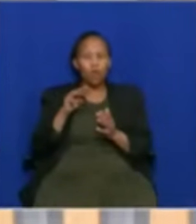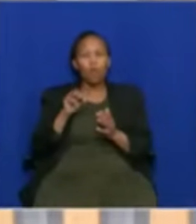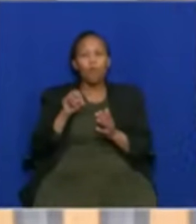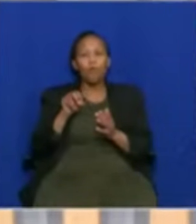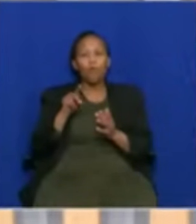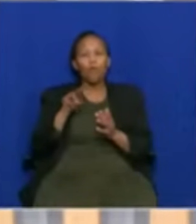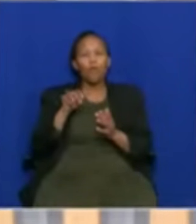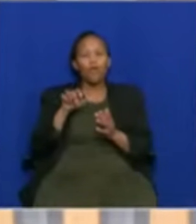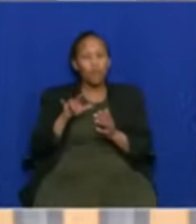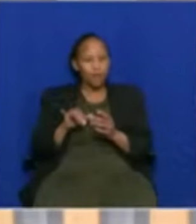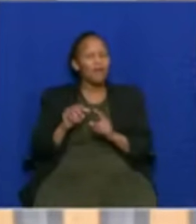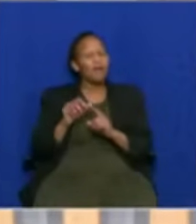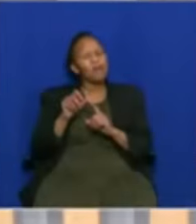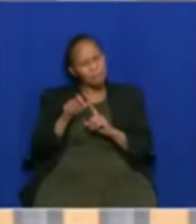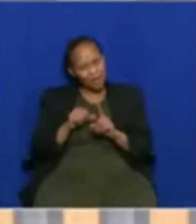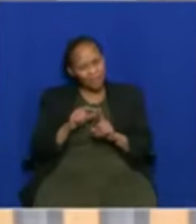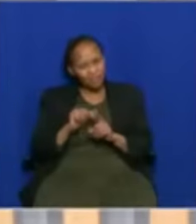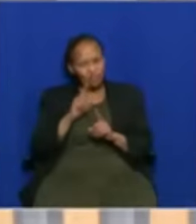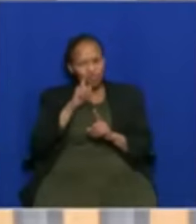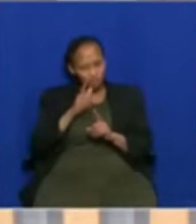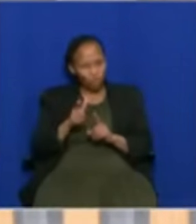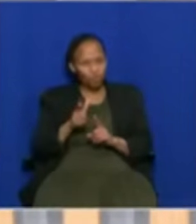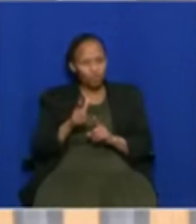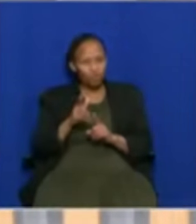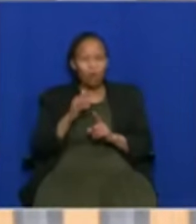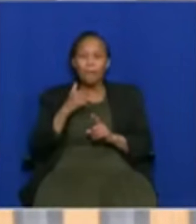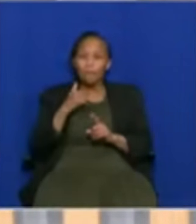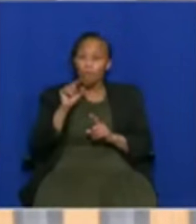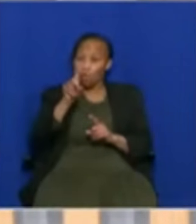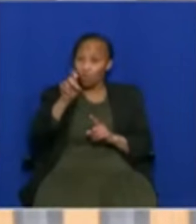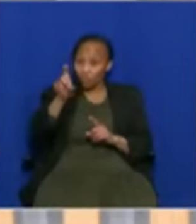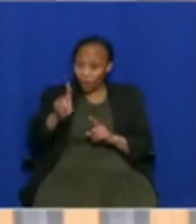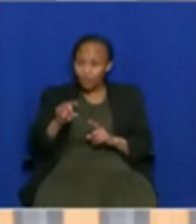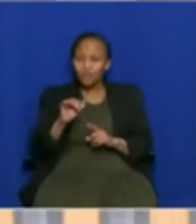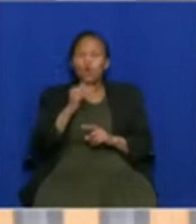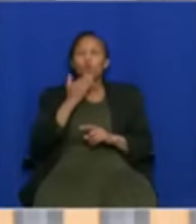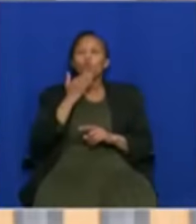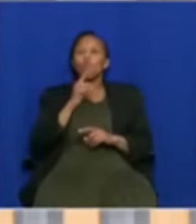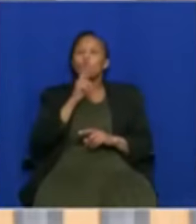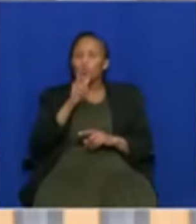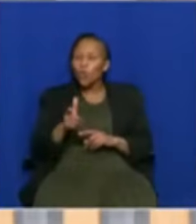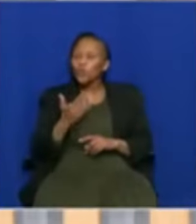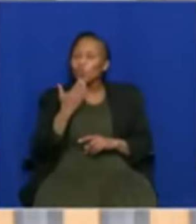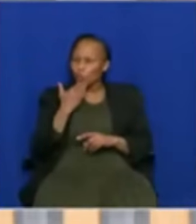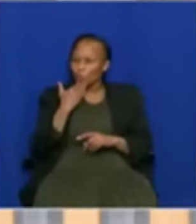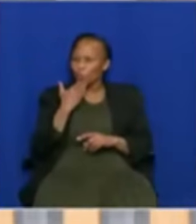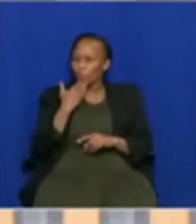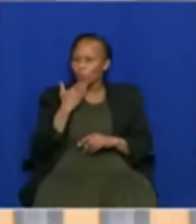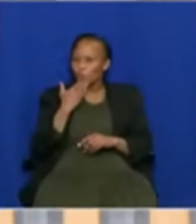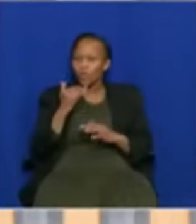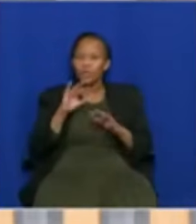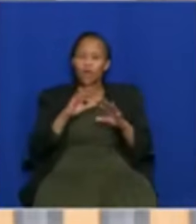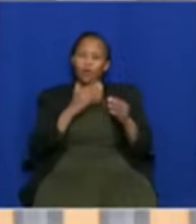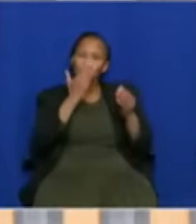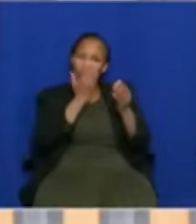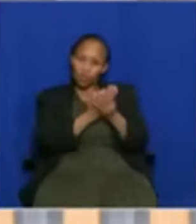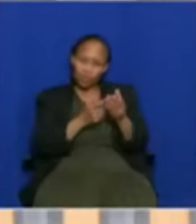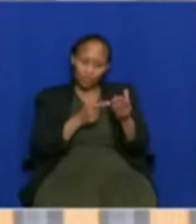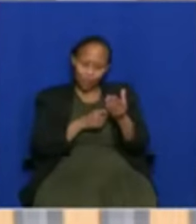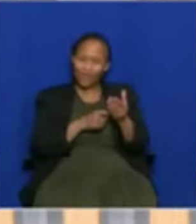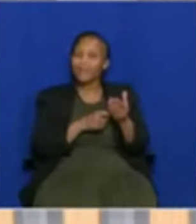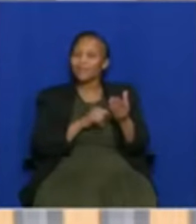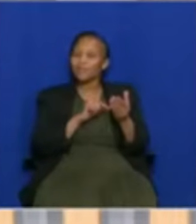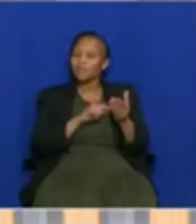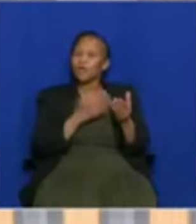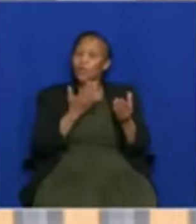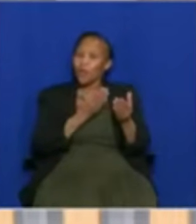you that? And where in the docket do we see, yes, this is how he got the information. He got it from